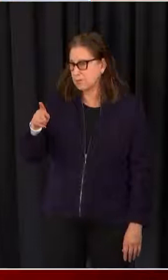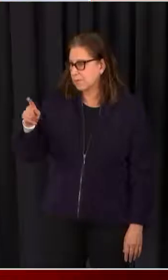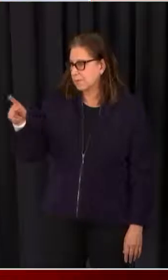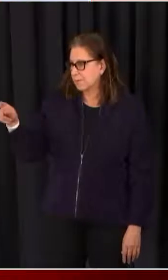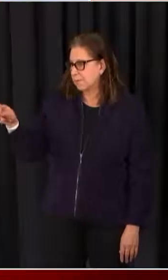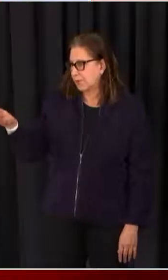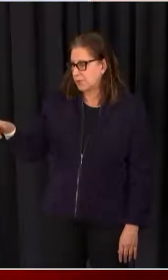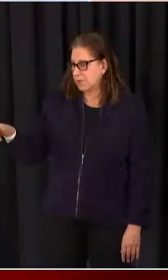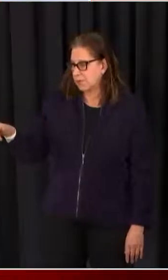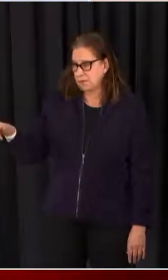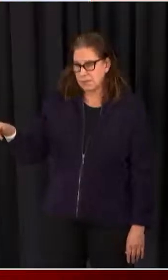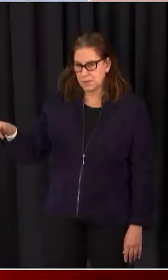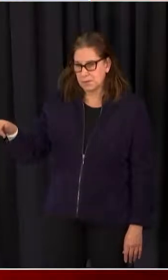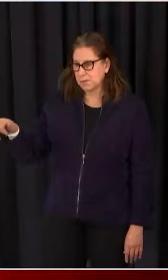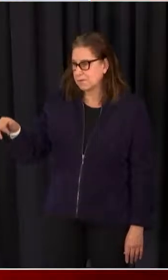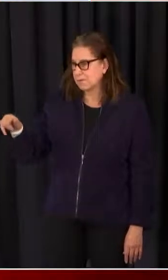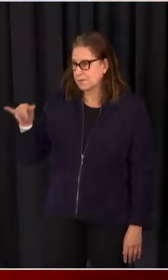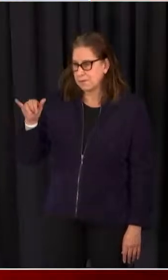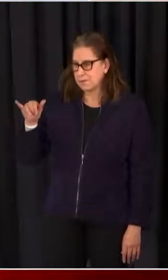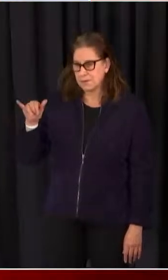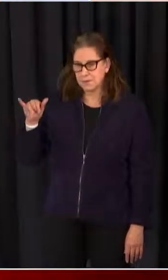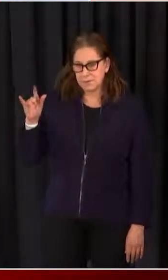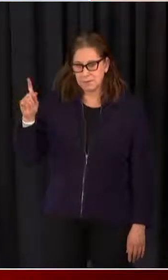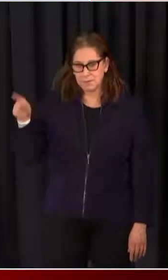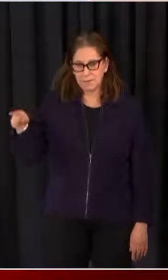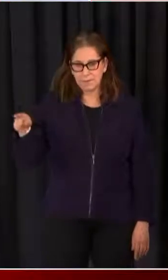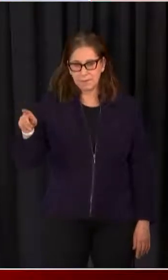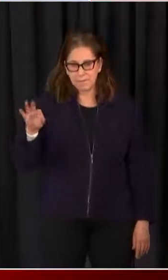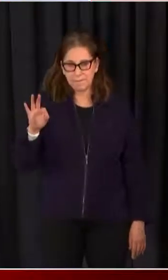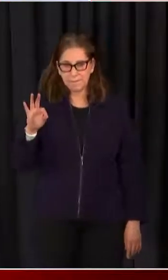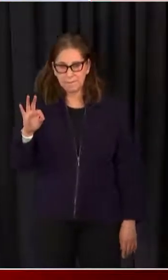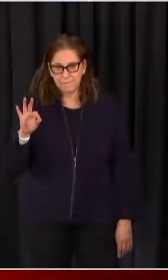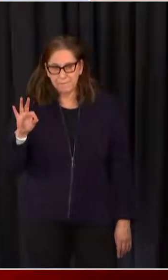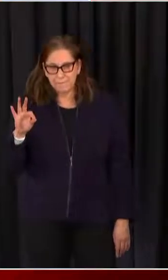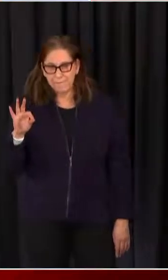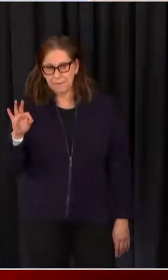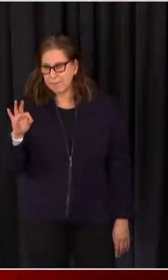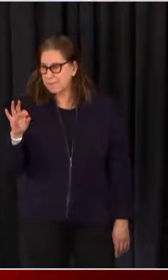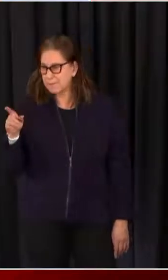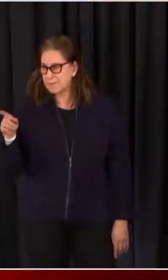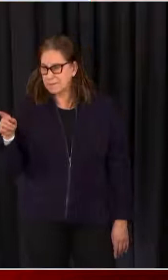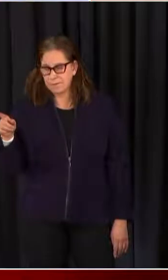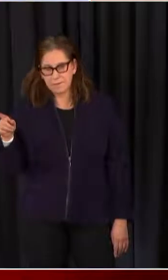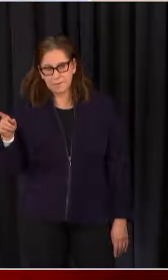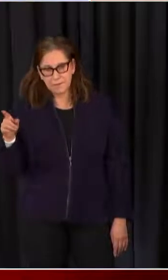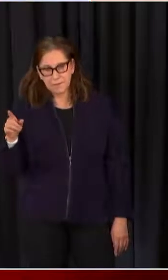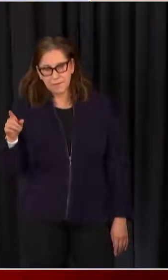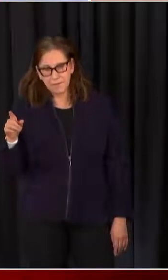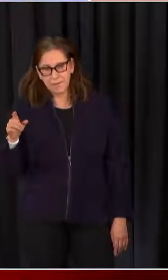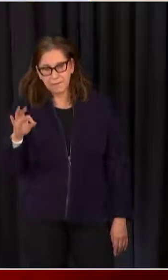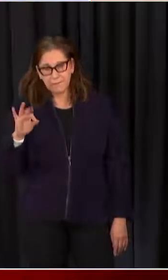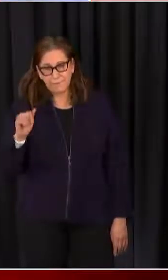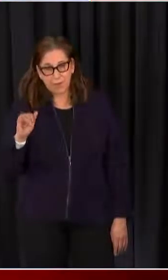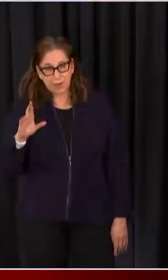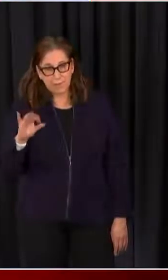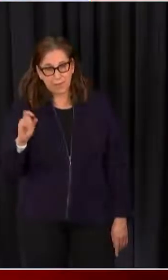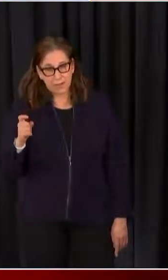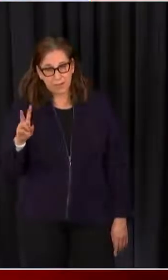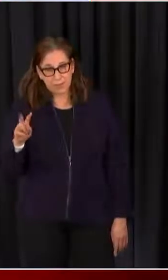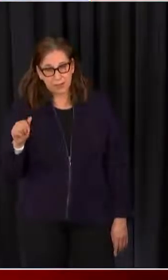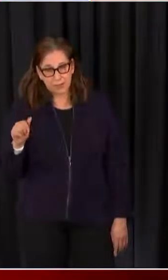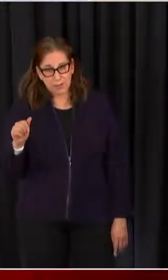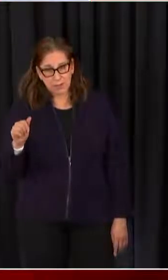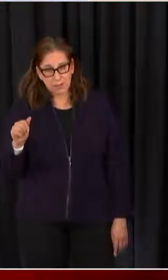think this is for Dr. Nesbitt. You have Fairfax and Montgomery County, which are reopening their schools, starting to reopen this month, and they have very